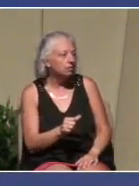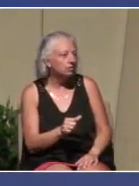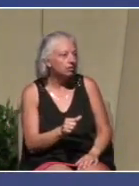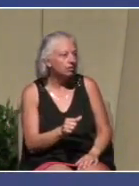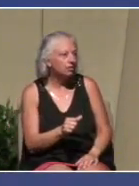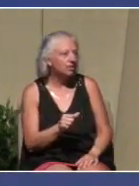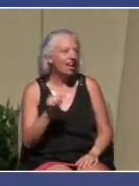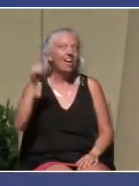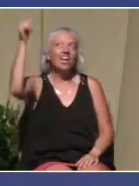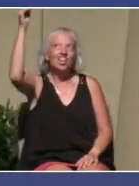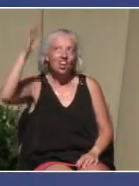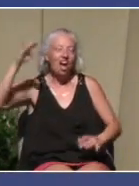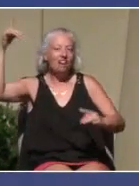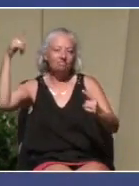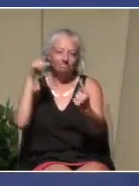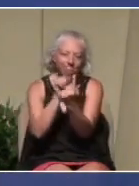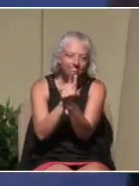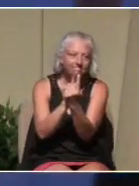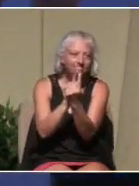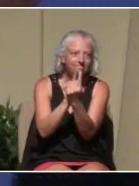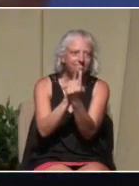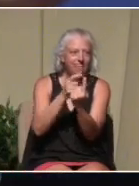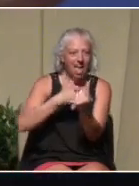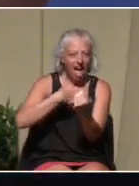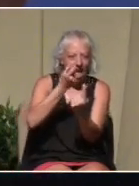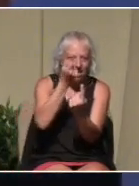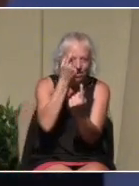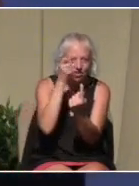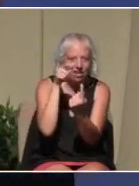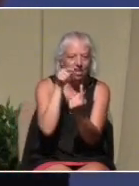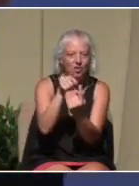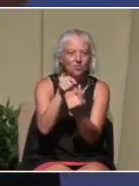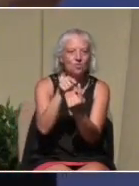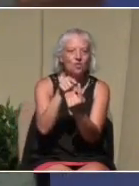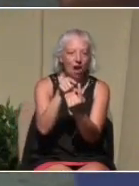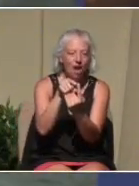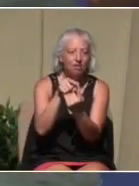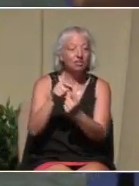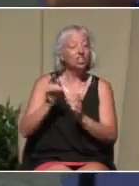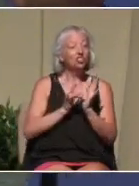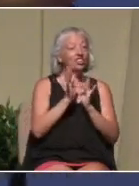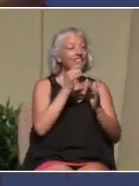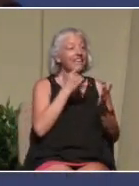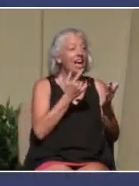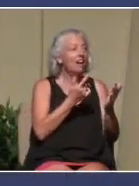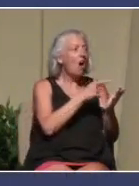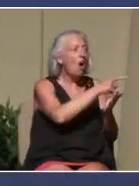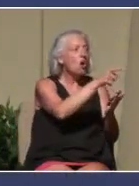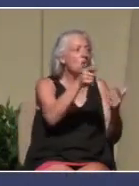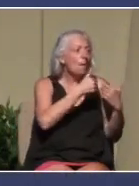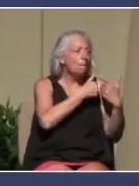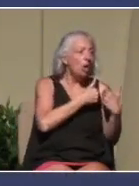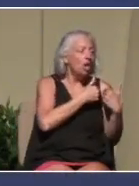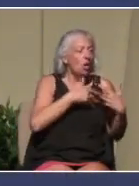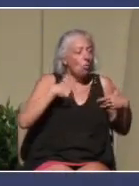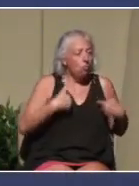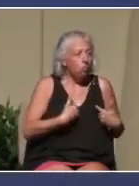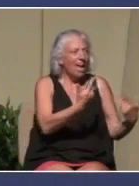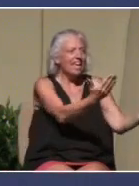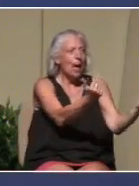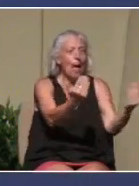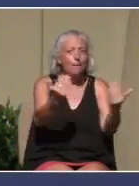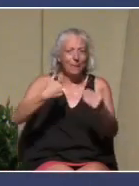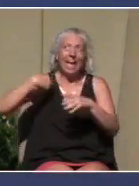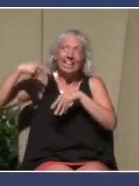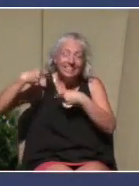He comes to us and he says, I get you. Jesus says, come unto me, all you who are burdened and weary, and I will give you